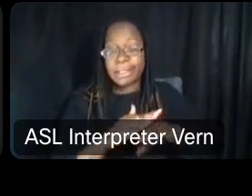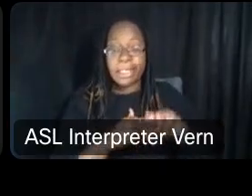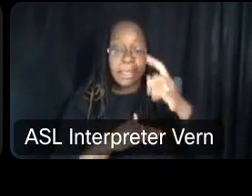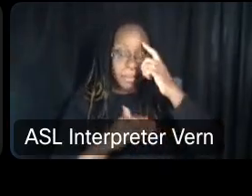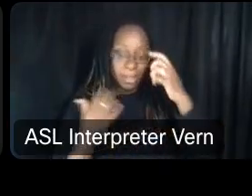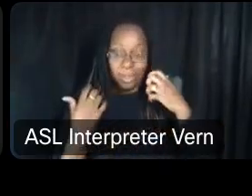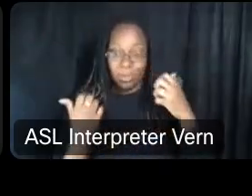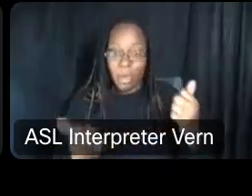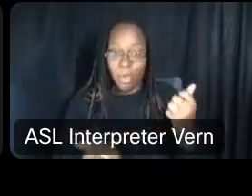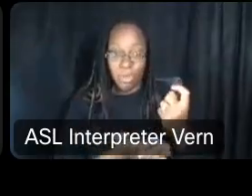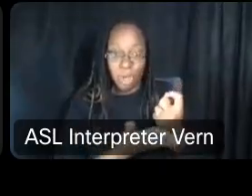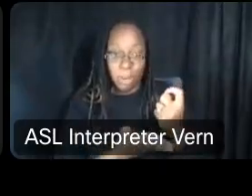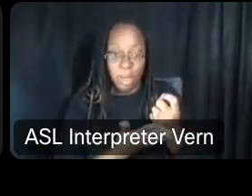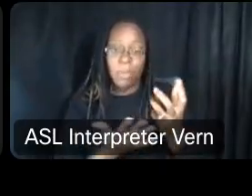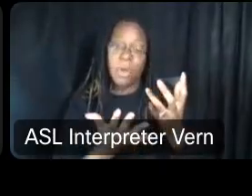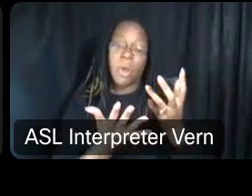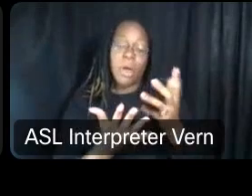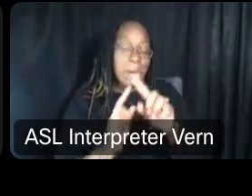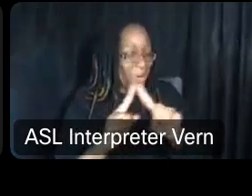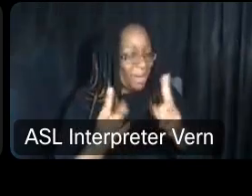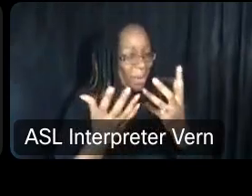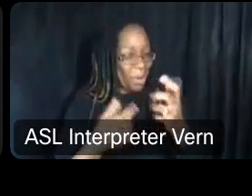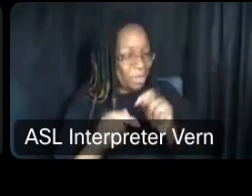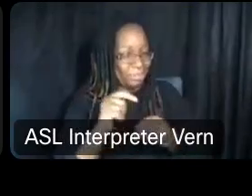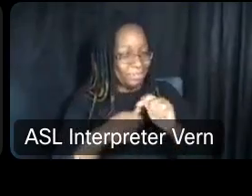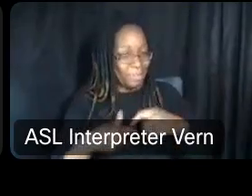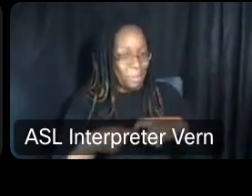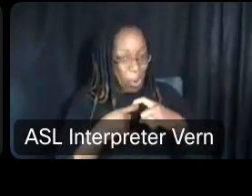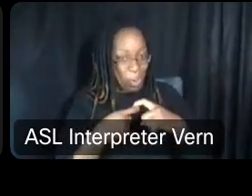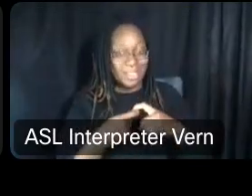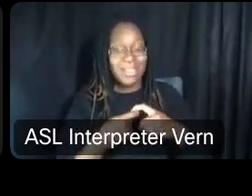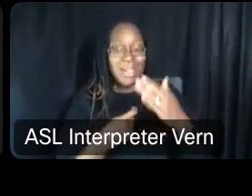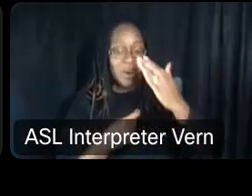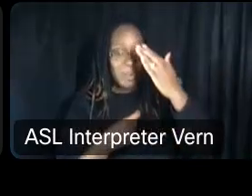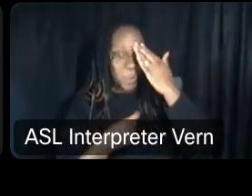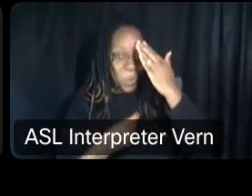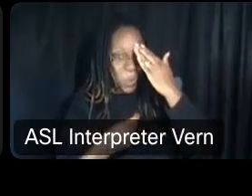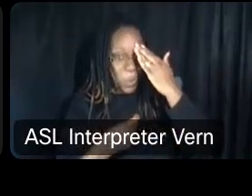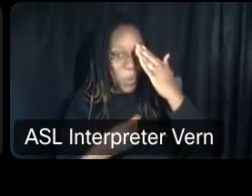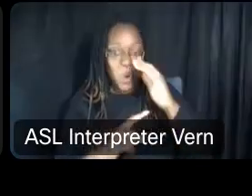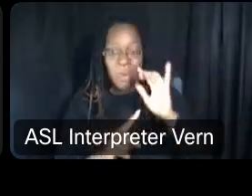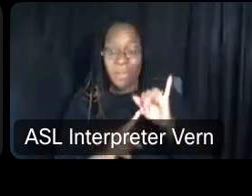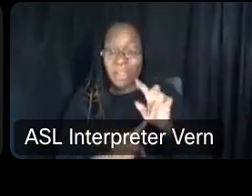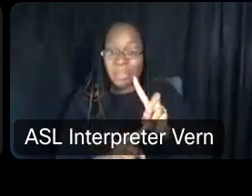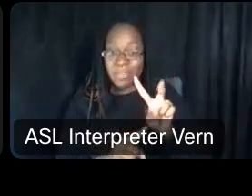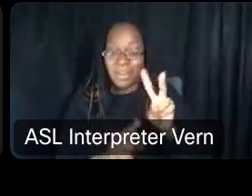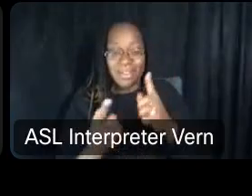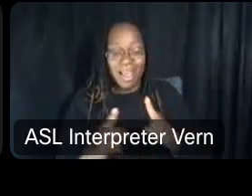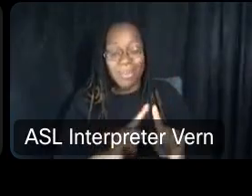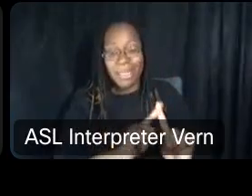all genders. And we also know that women and LGBTQ people